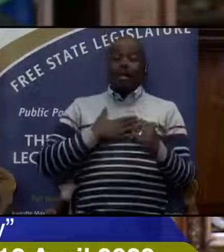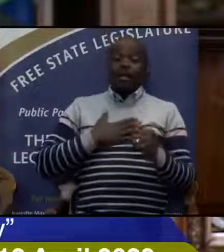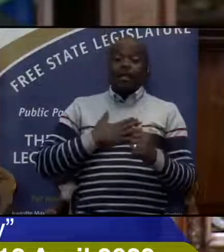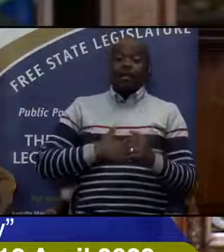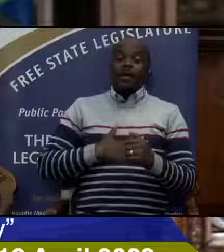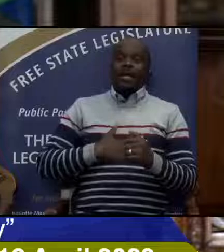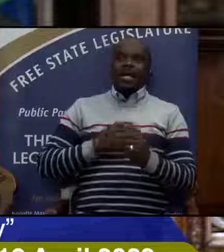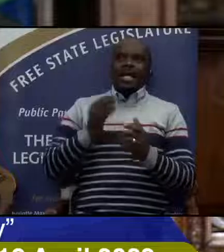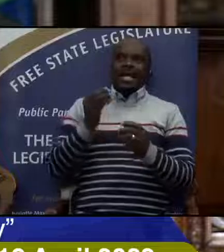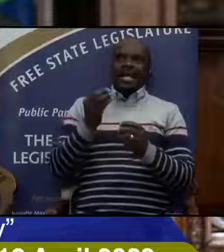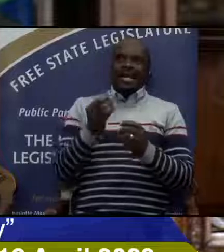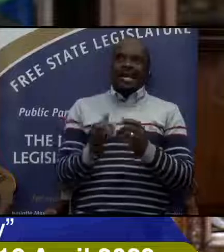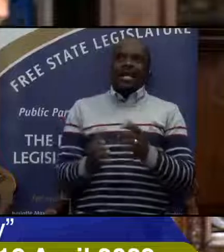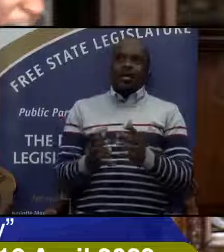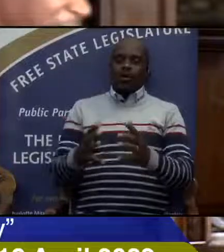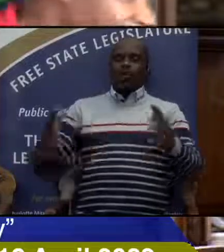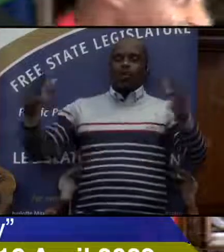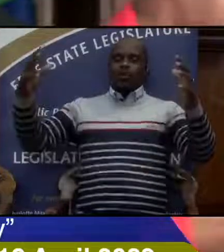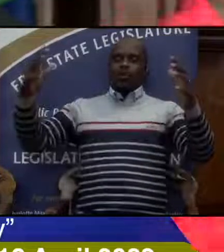very much.